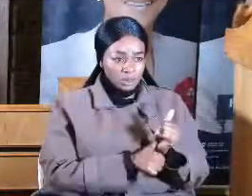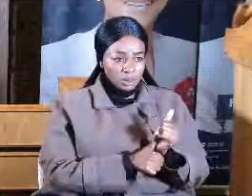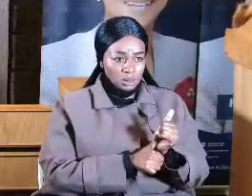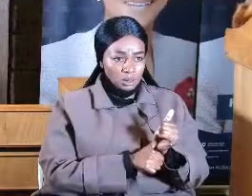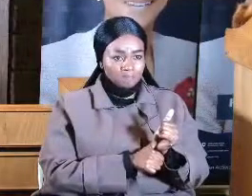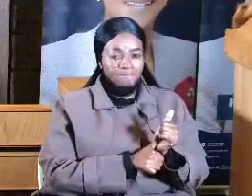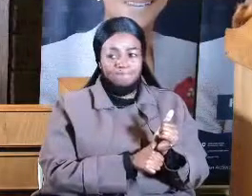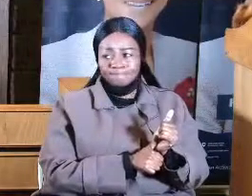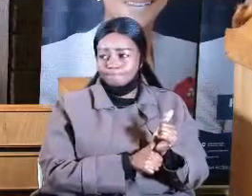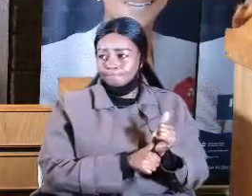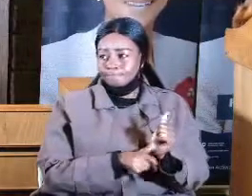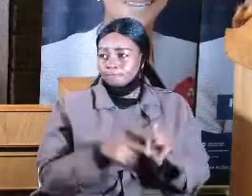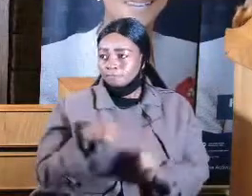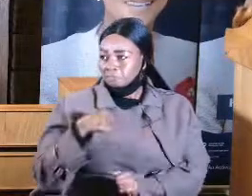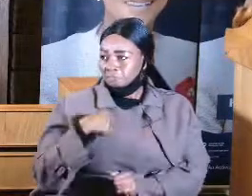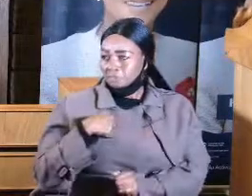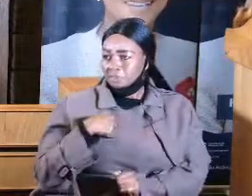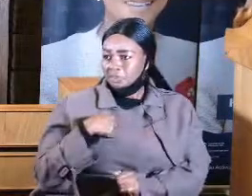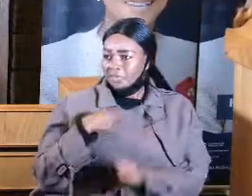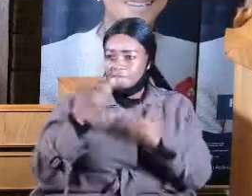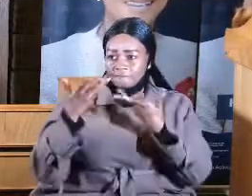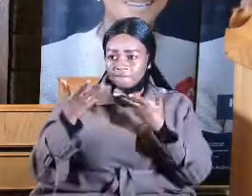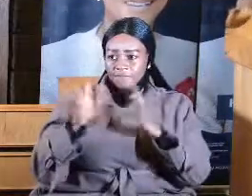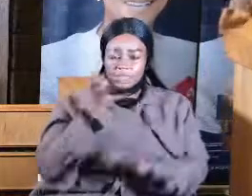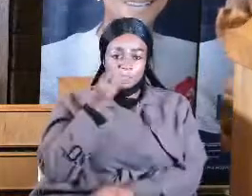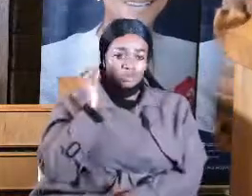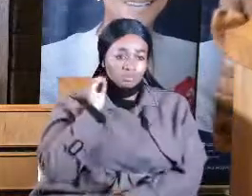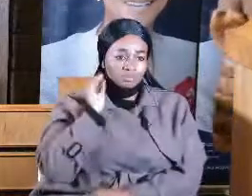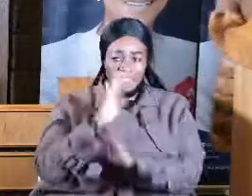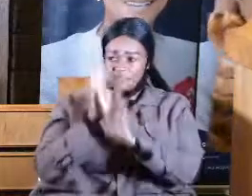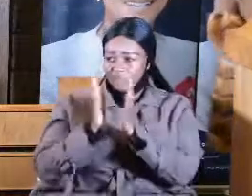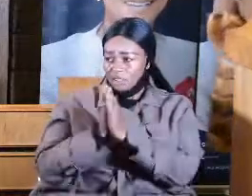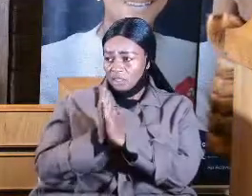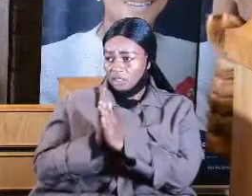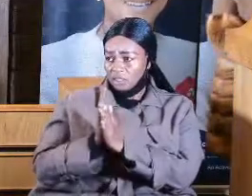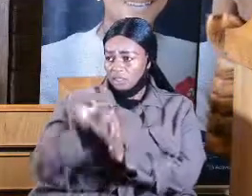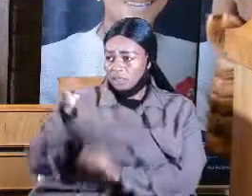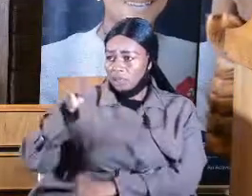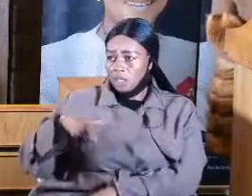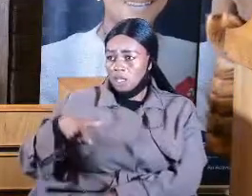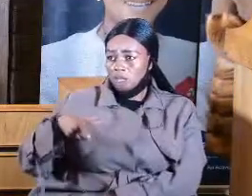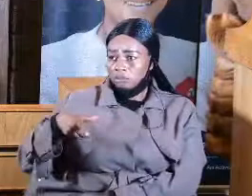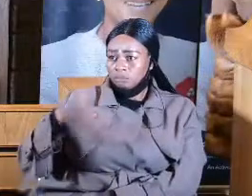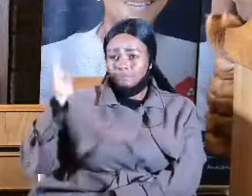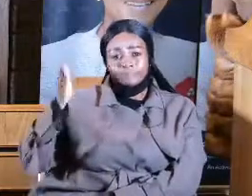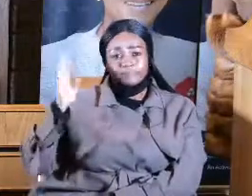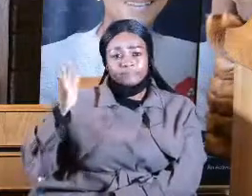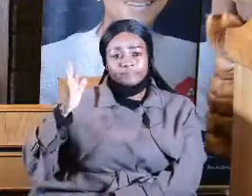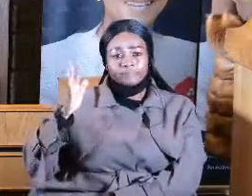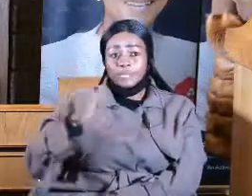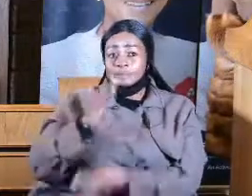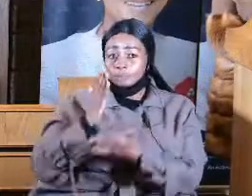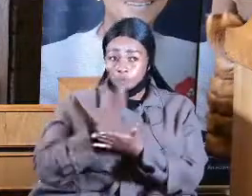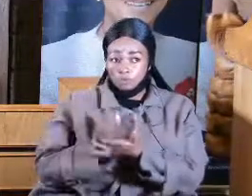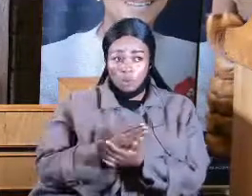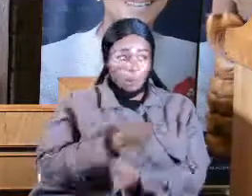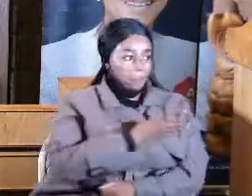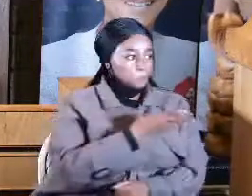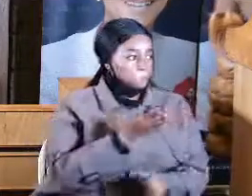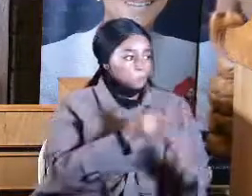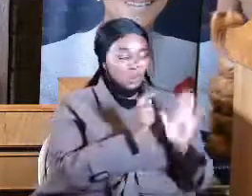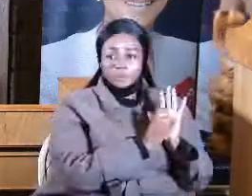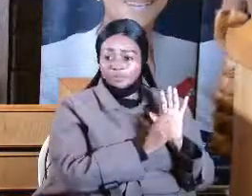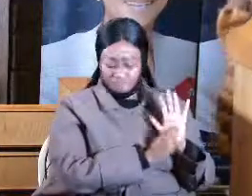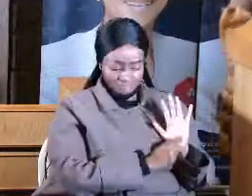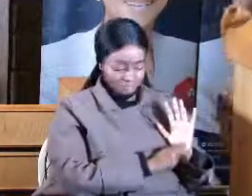things in what the Speaker has addressed us on. And I'm sure you also have drawn a number